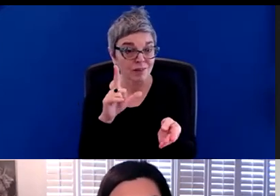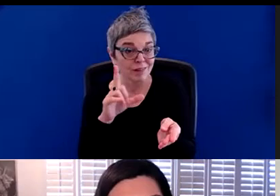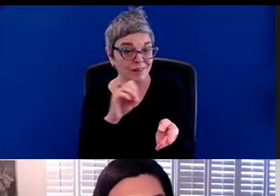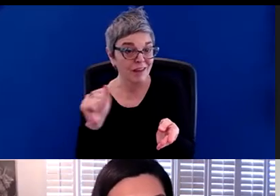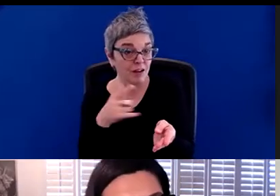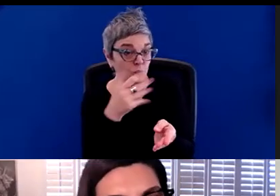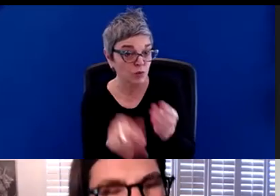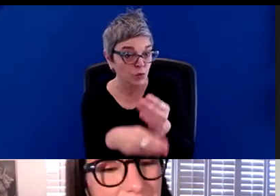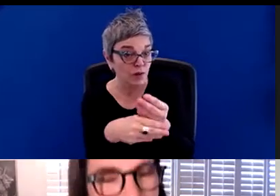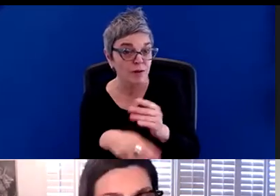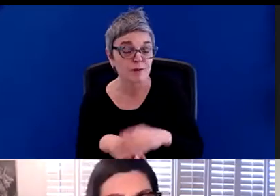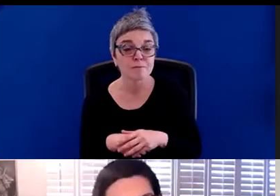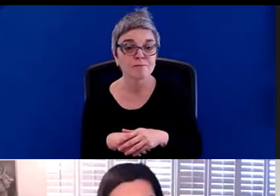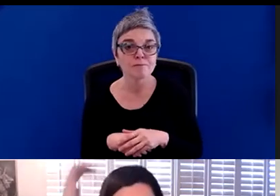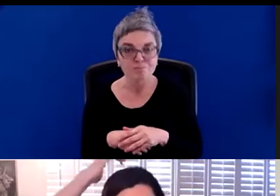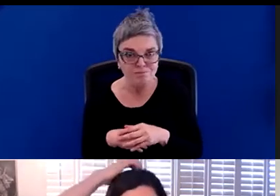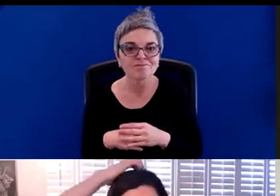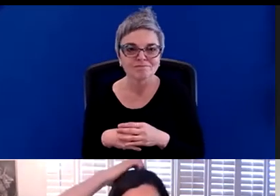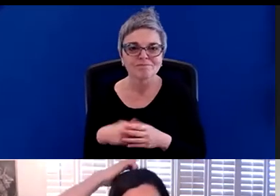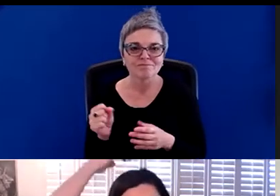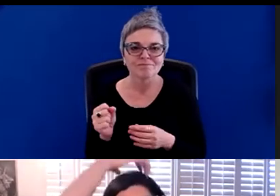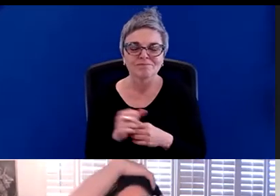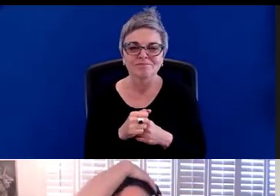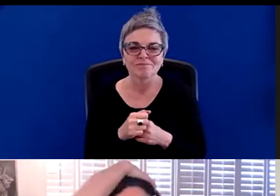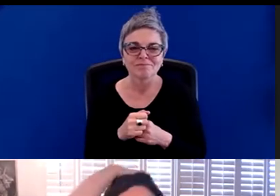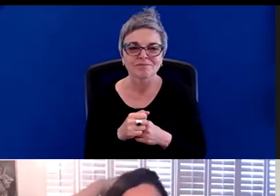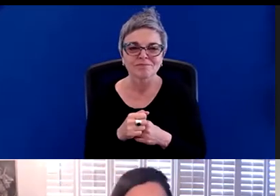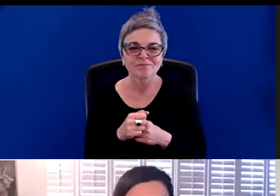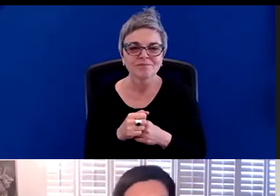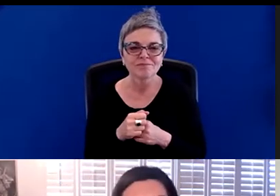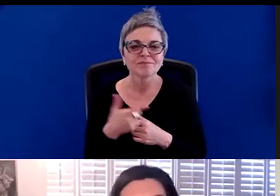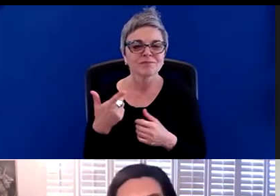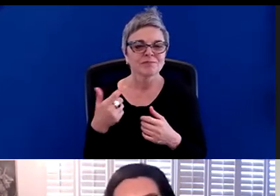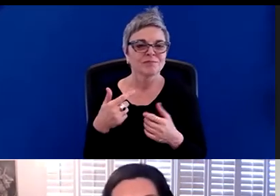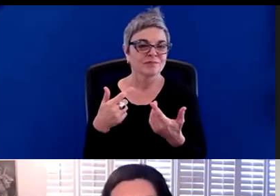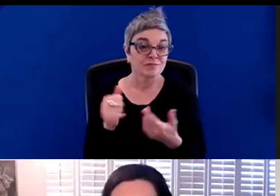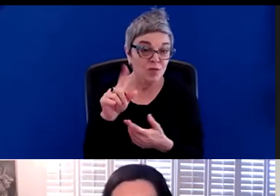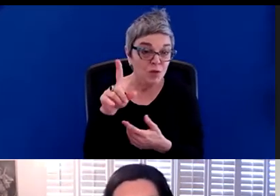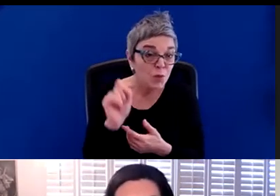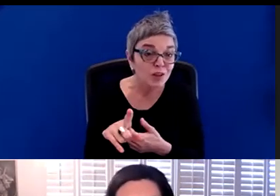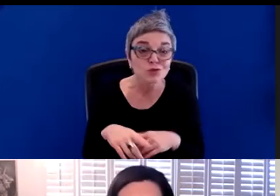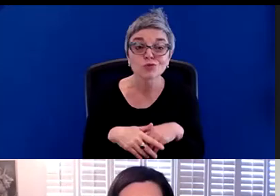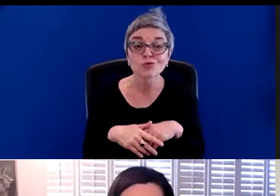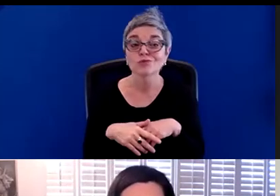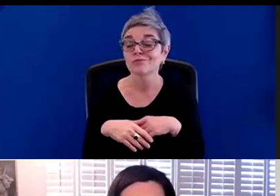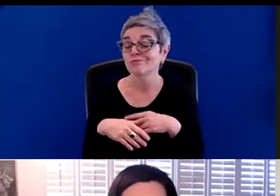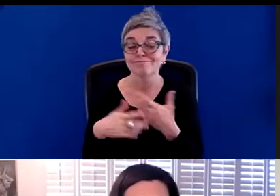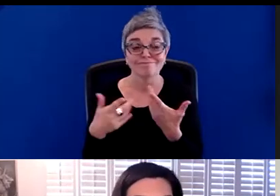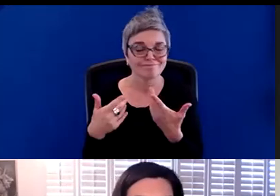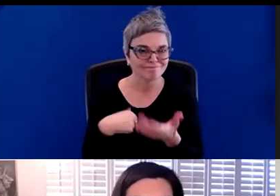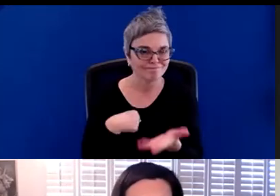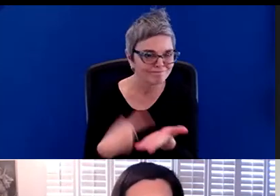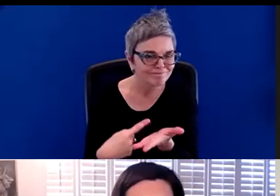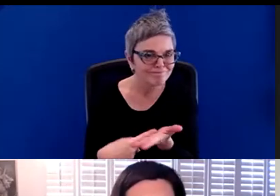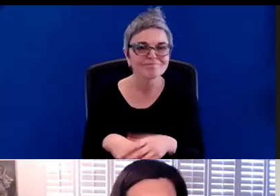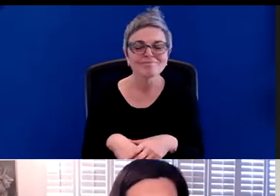Yeah, sure. I really love all of these questions and ongoing conversations that we're having about speaking, who gets